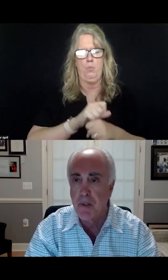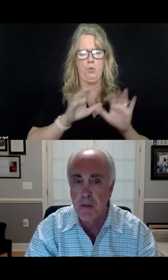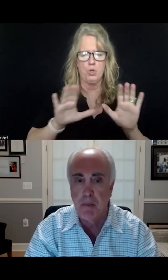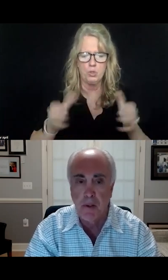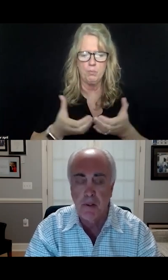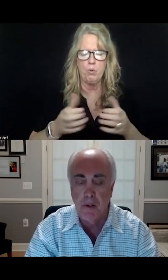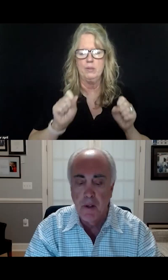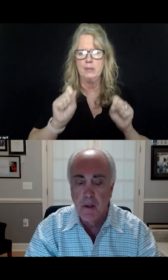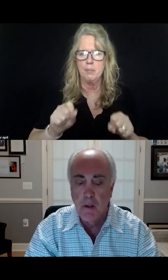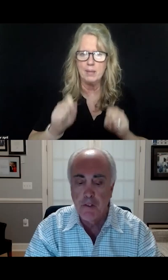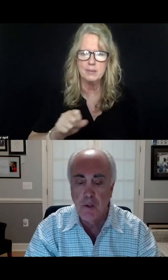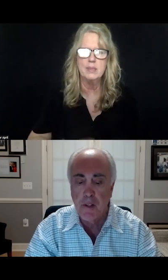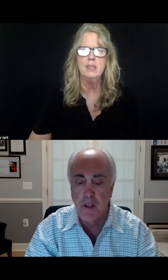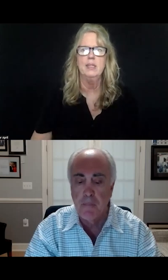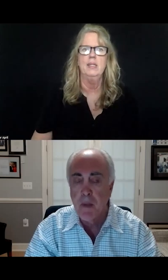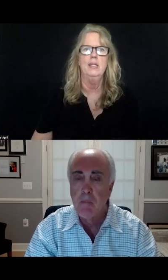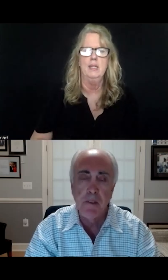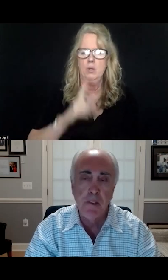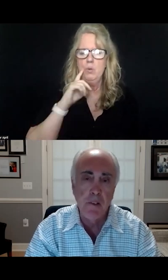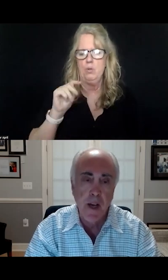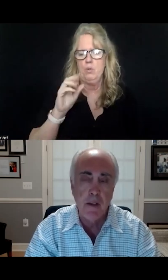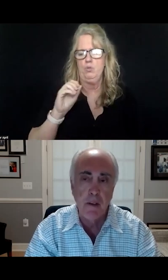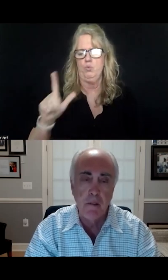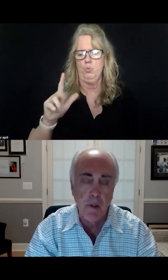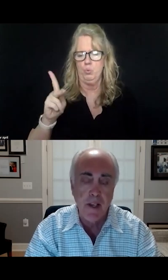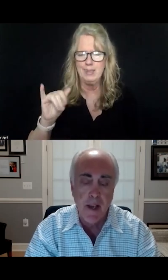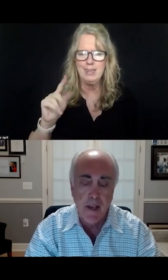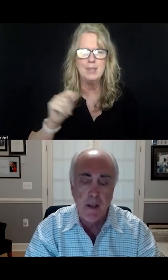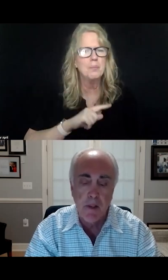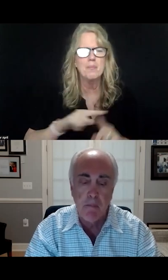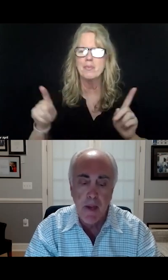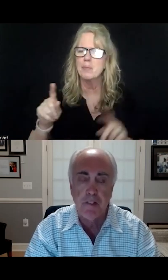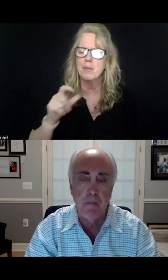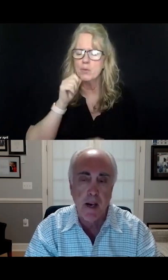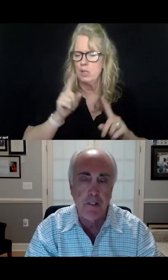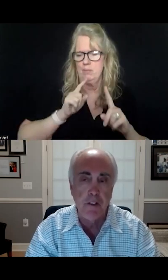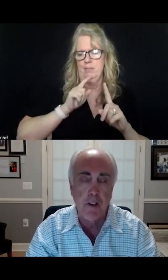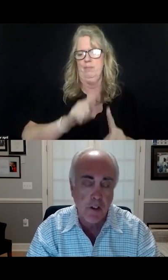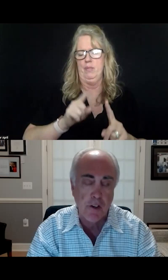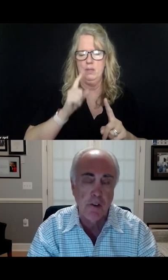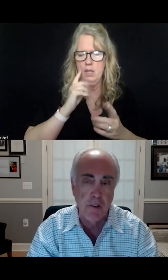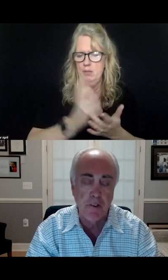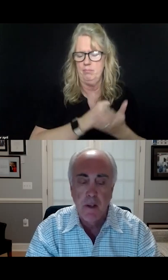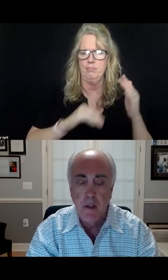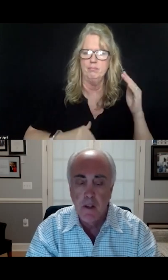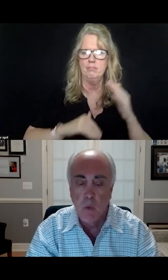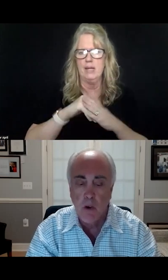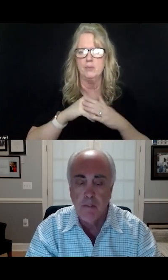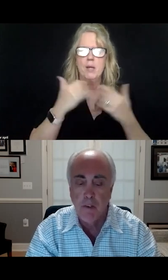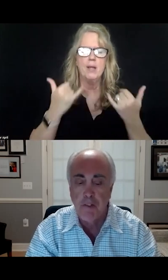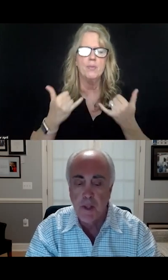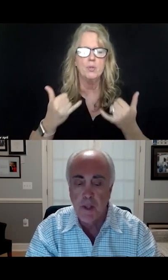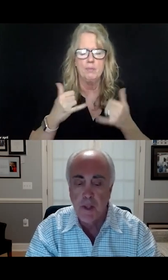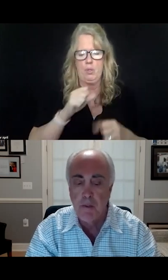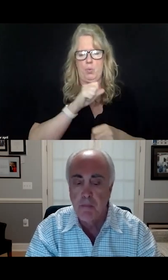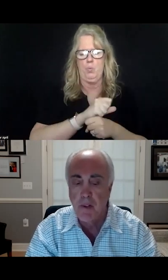capacity playbook or toolkit, but they're not really aimed at maximizing the current